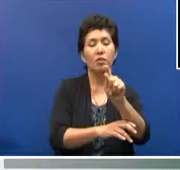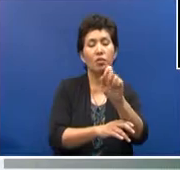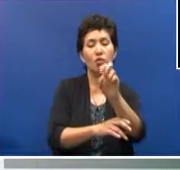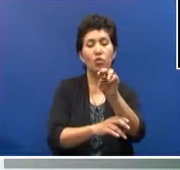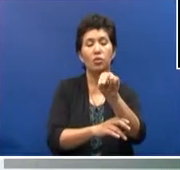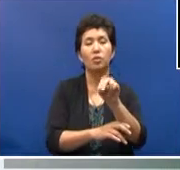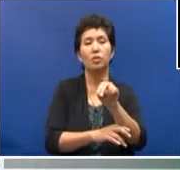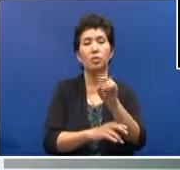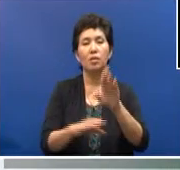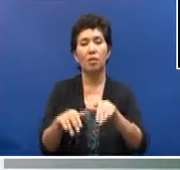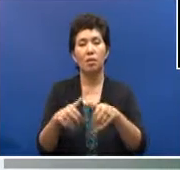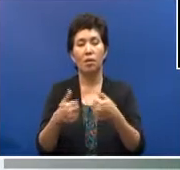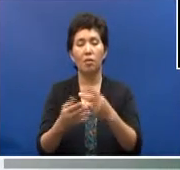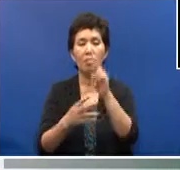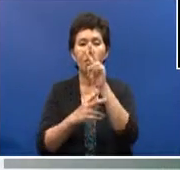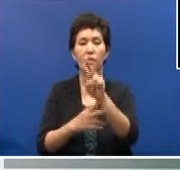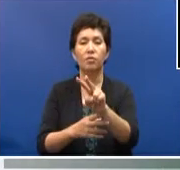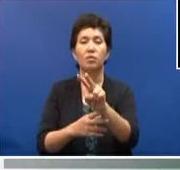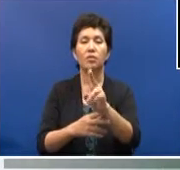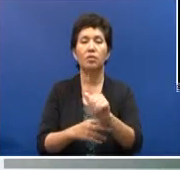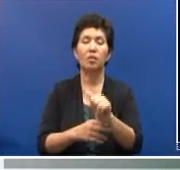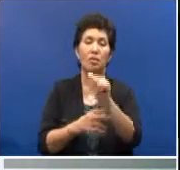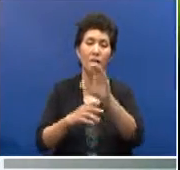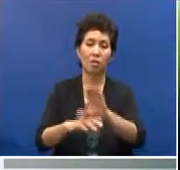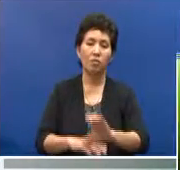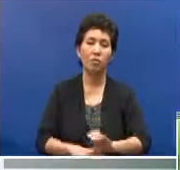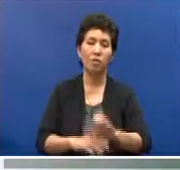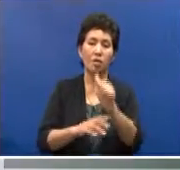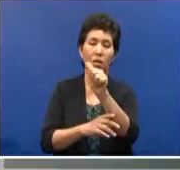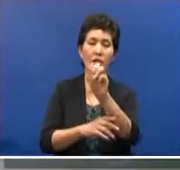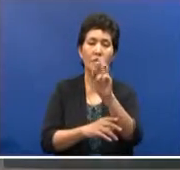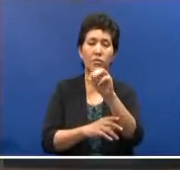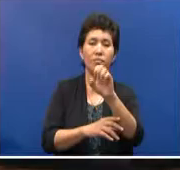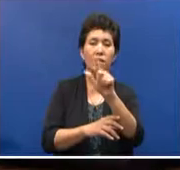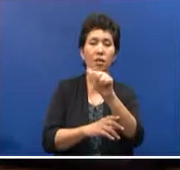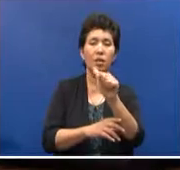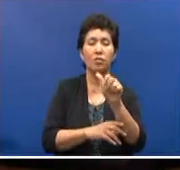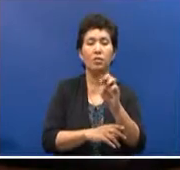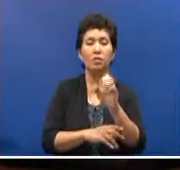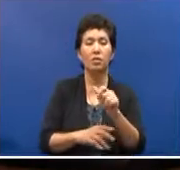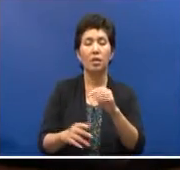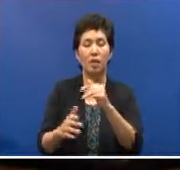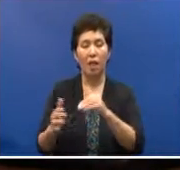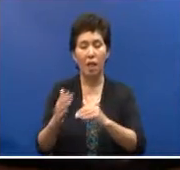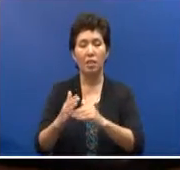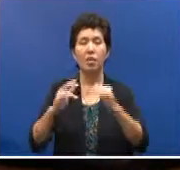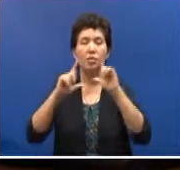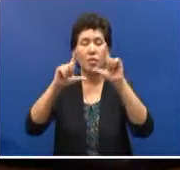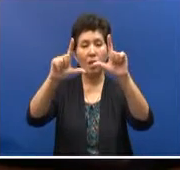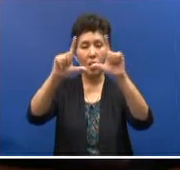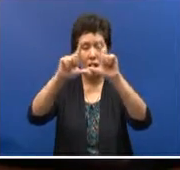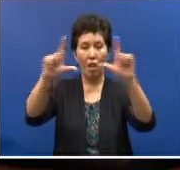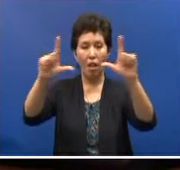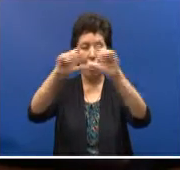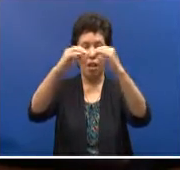from structural assimilation to cultural assimilation. So at this level,